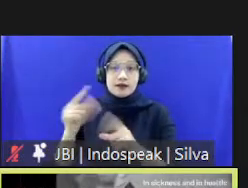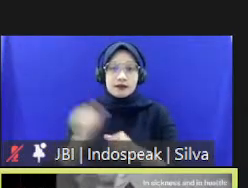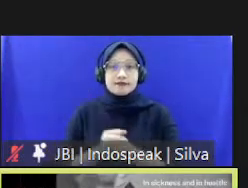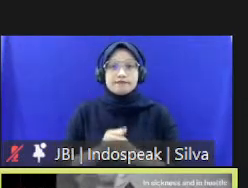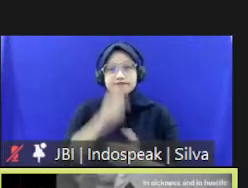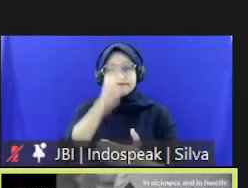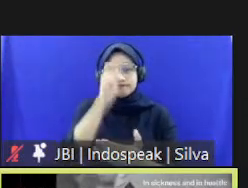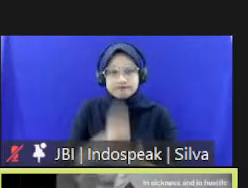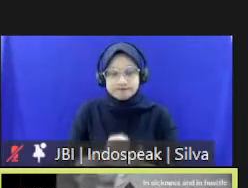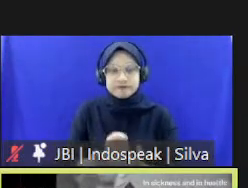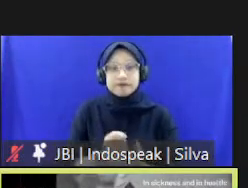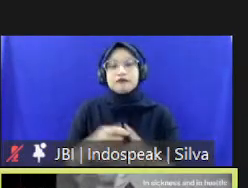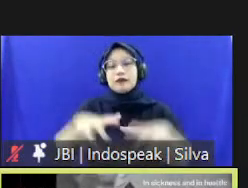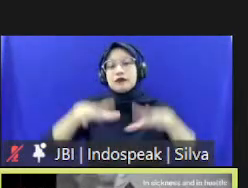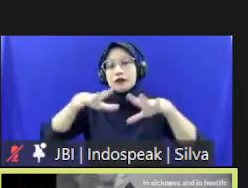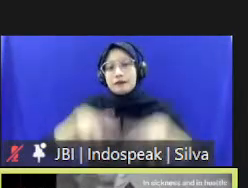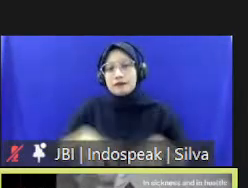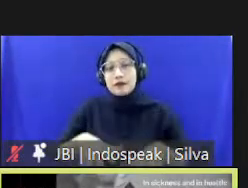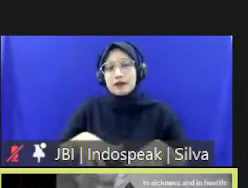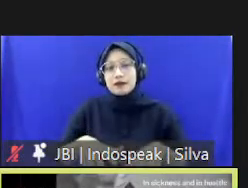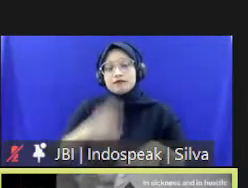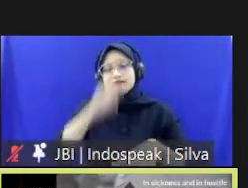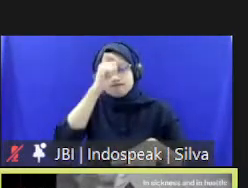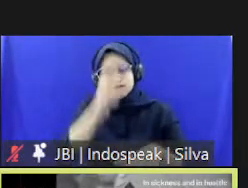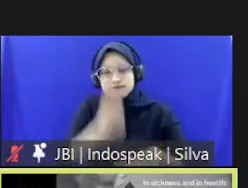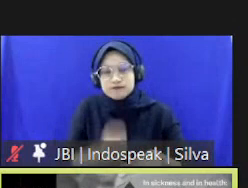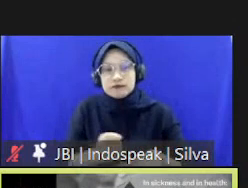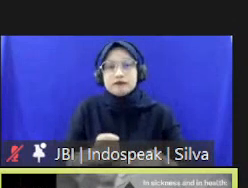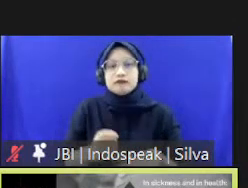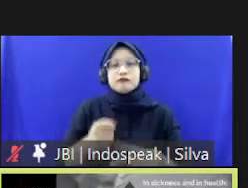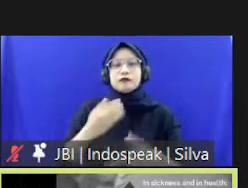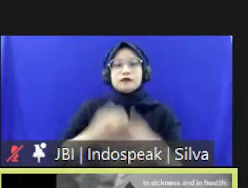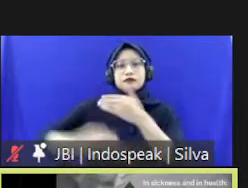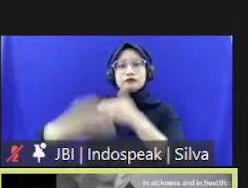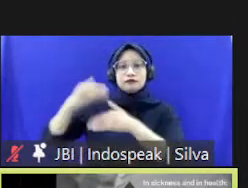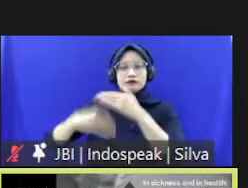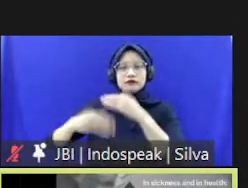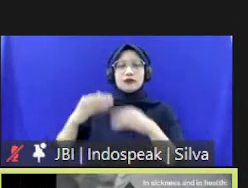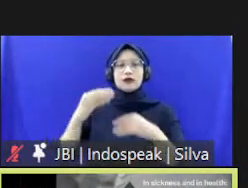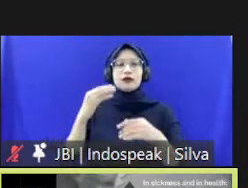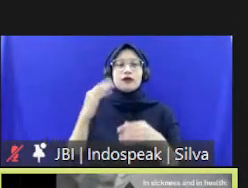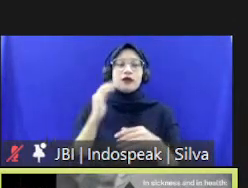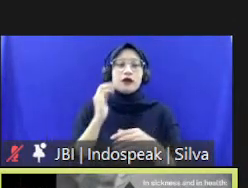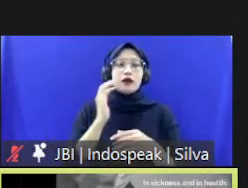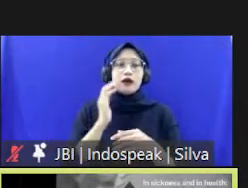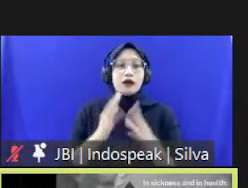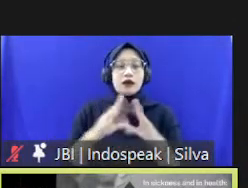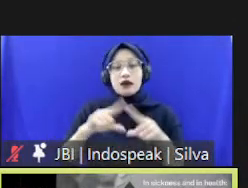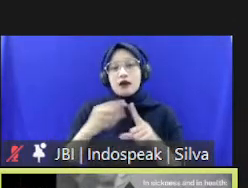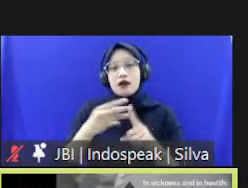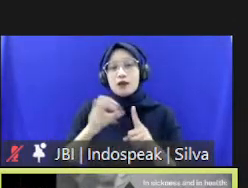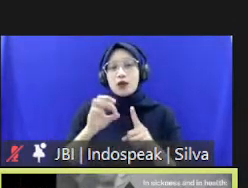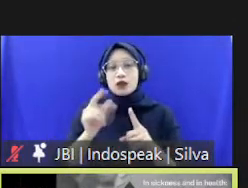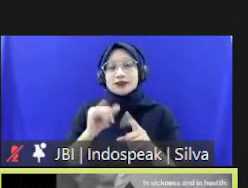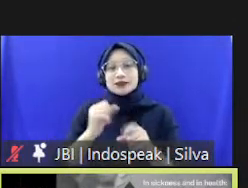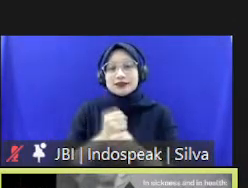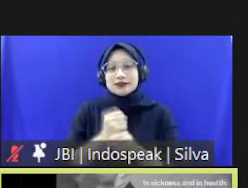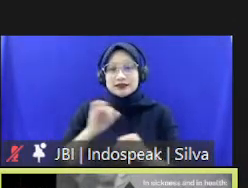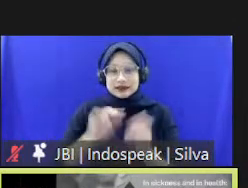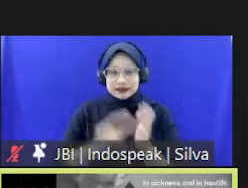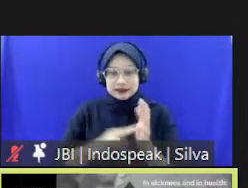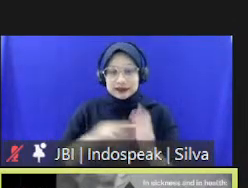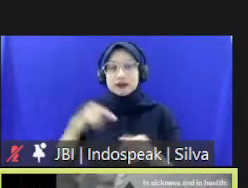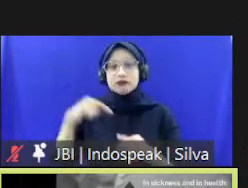gather today. We pay our respect to all Aboriginal and Torres Strait Islanders, Indigenous people, past, present,